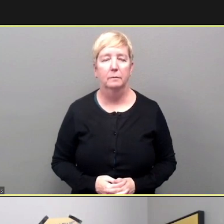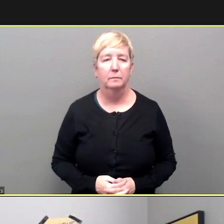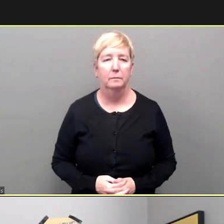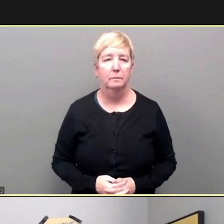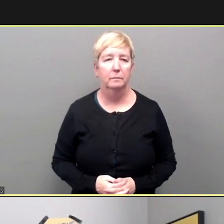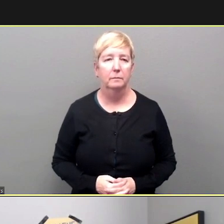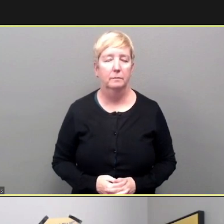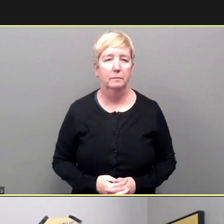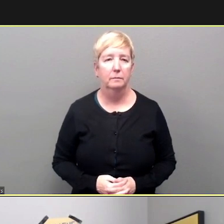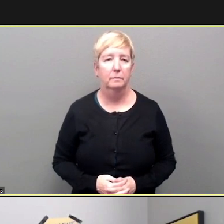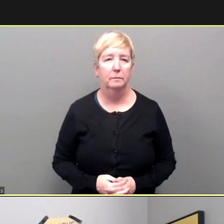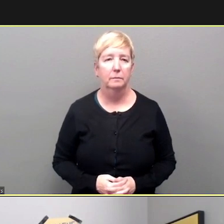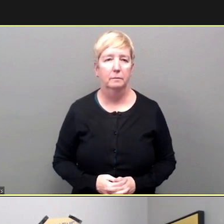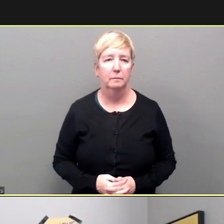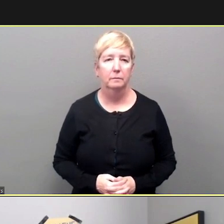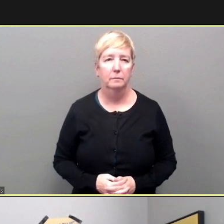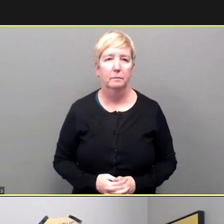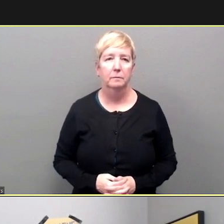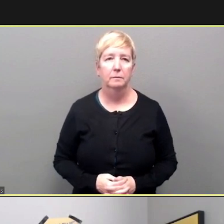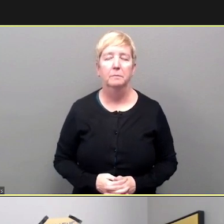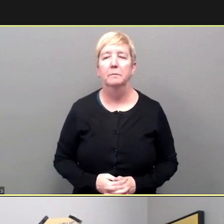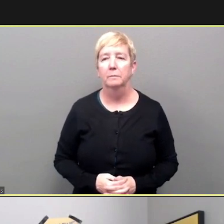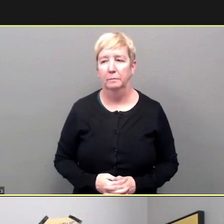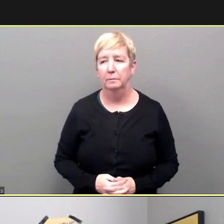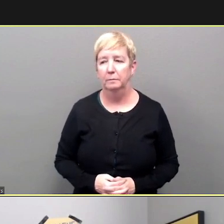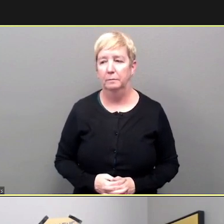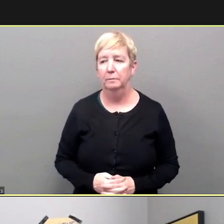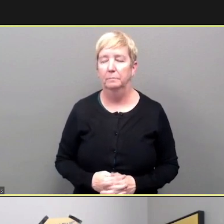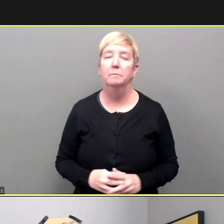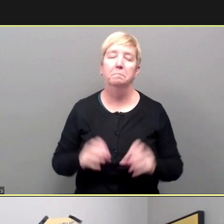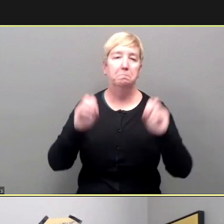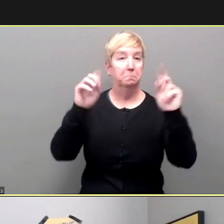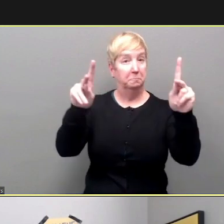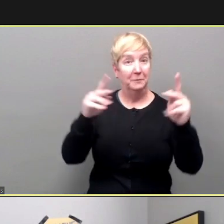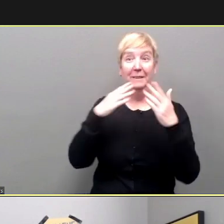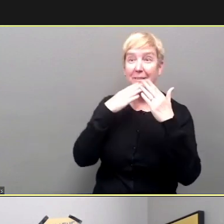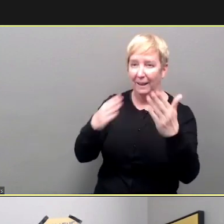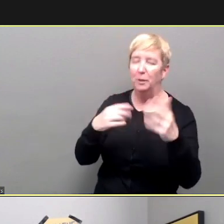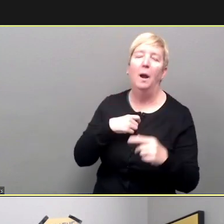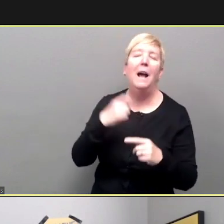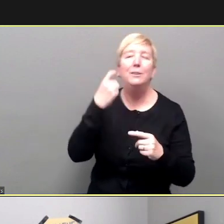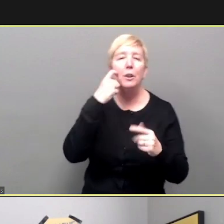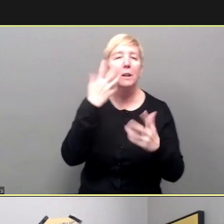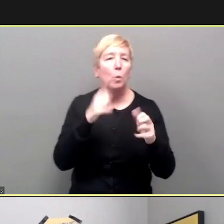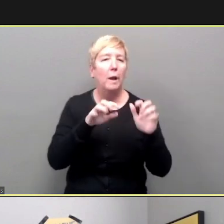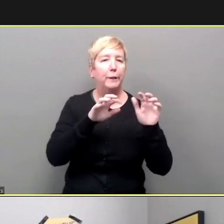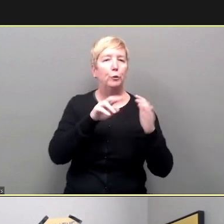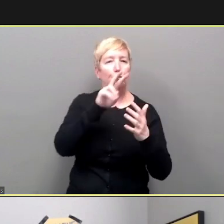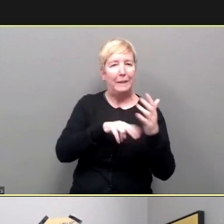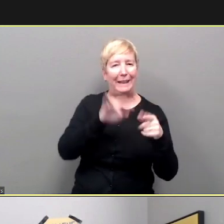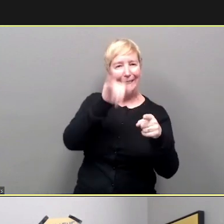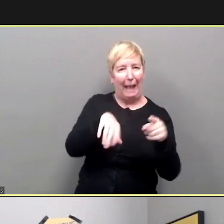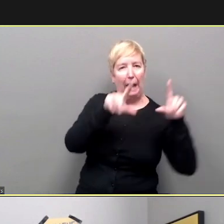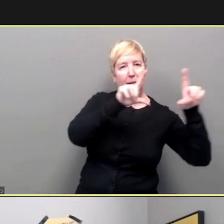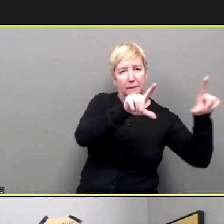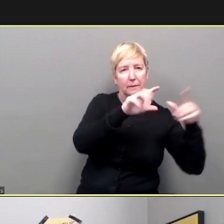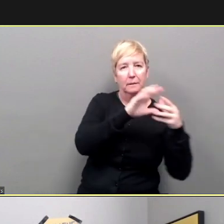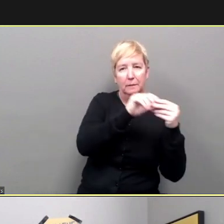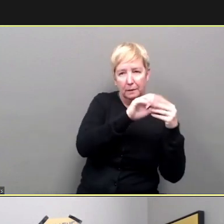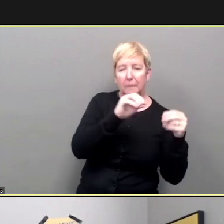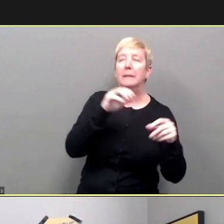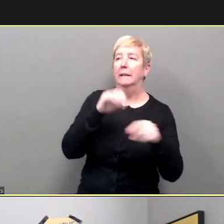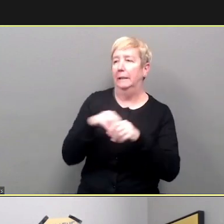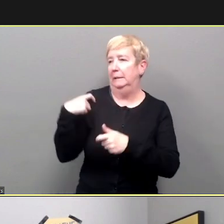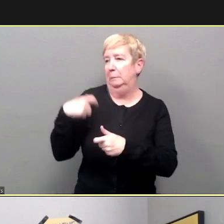sus niños, su familia a vacunarse. Okay, thank you. So I just wanted to share in Spanish so that we can reach out to some of